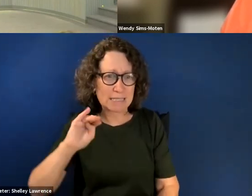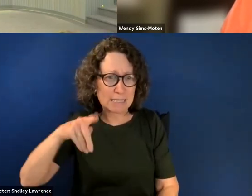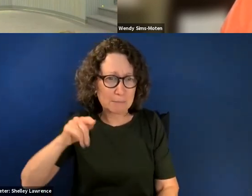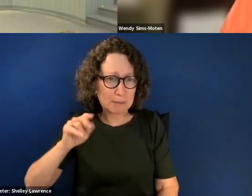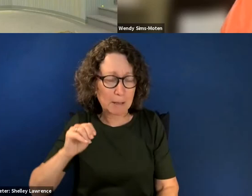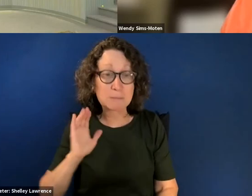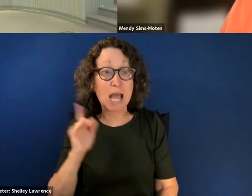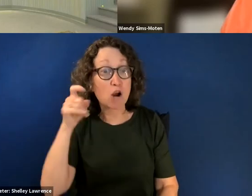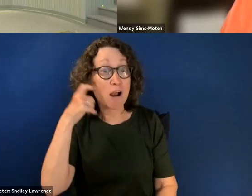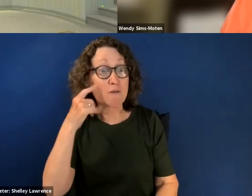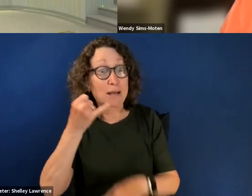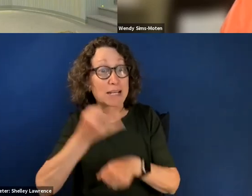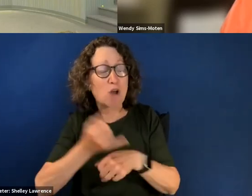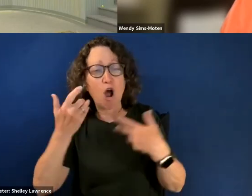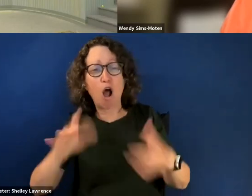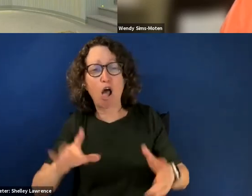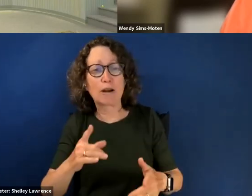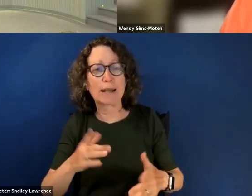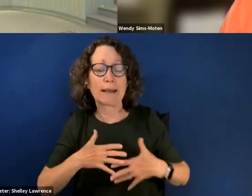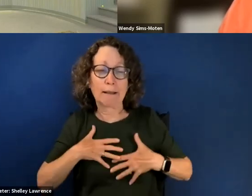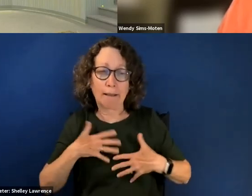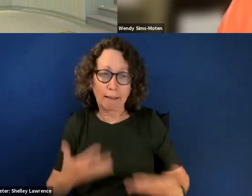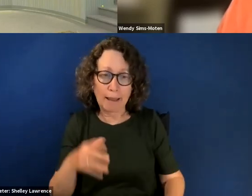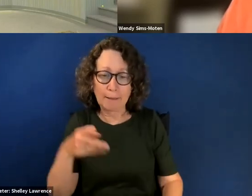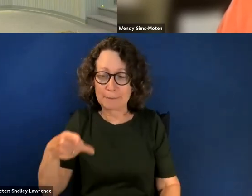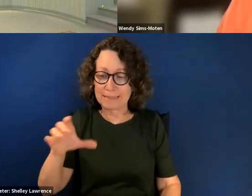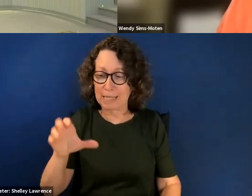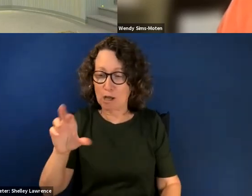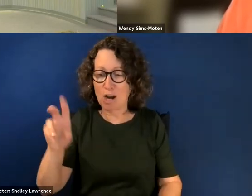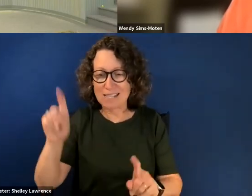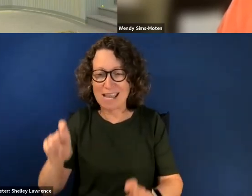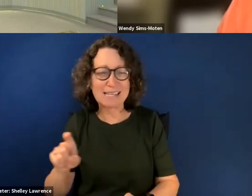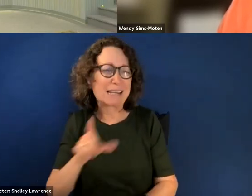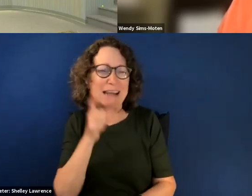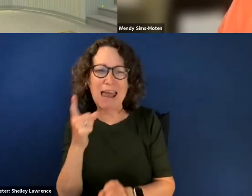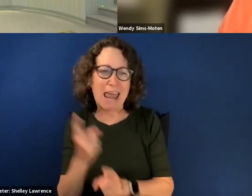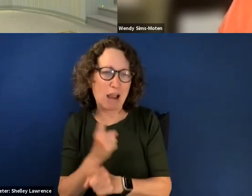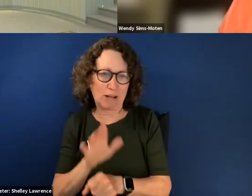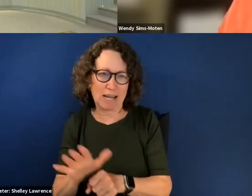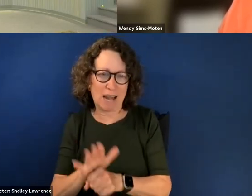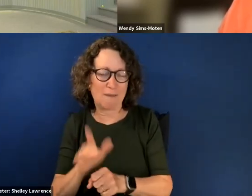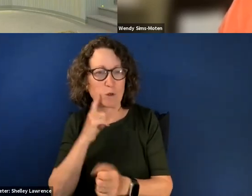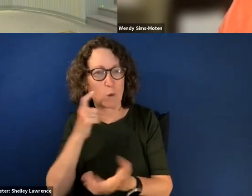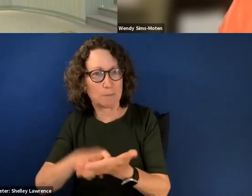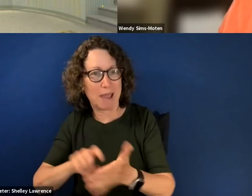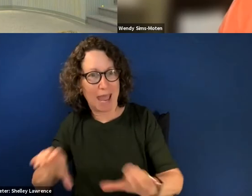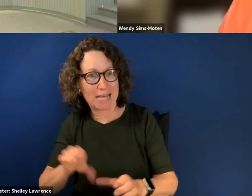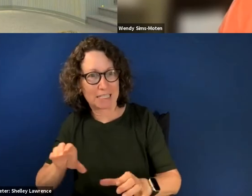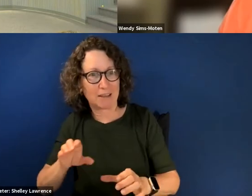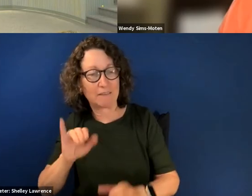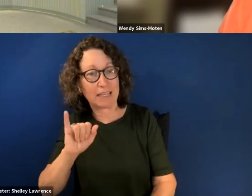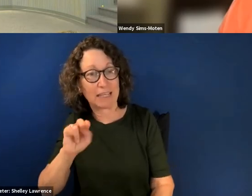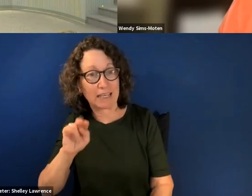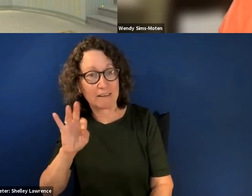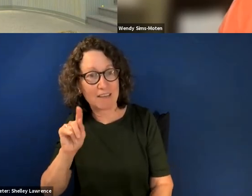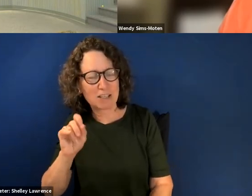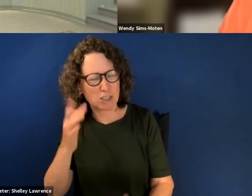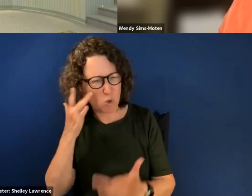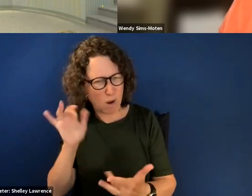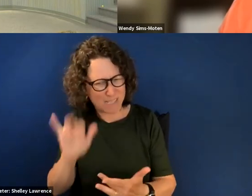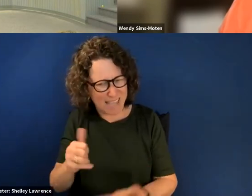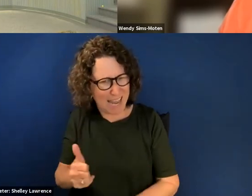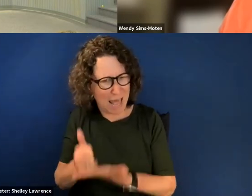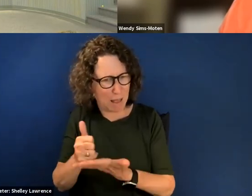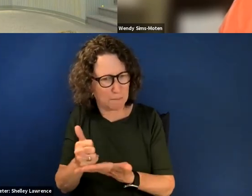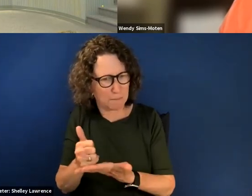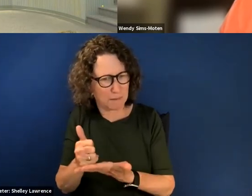governmental institutions have already conceded that PCR testing is inaccurate in detecting active infections. So why does that help